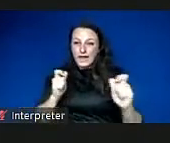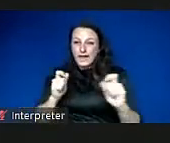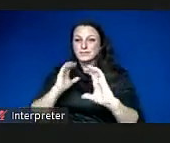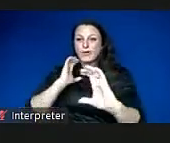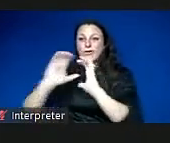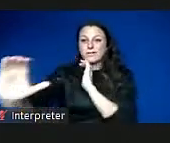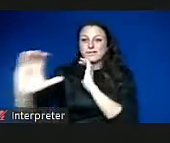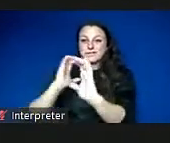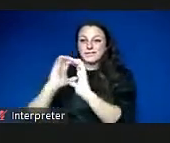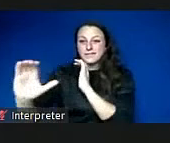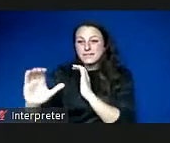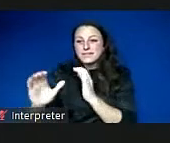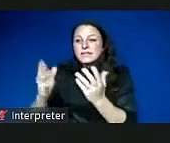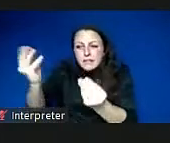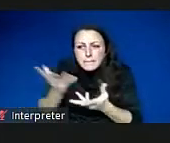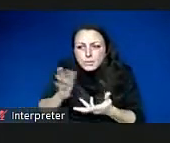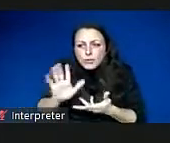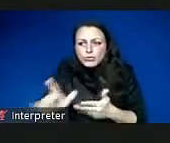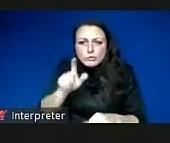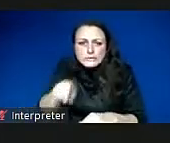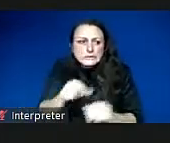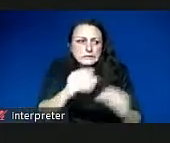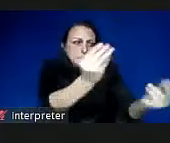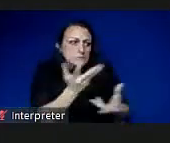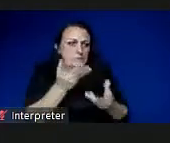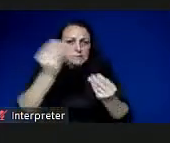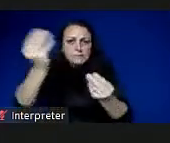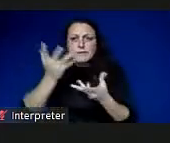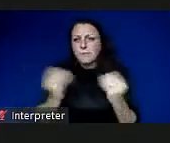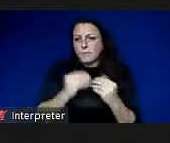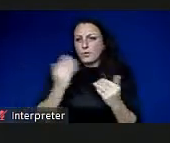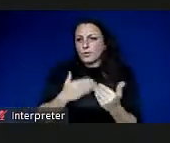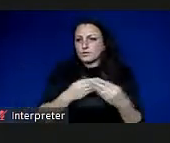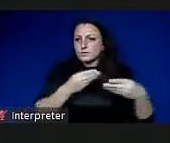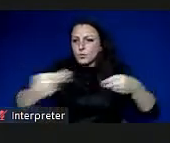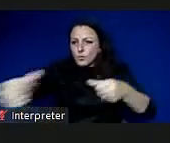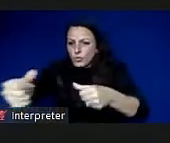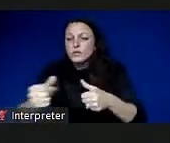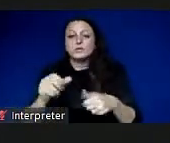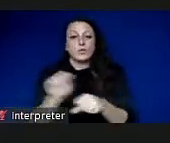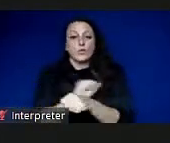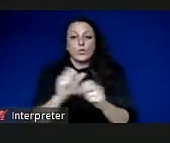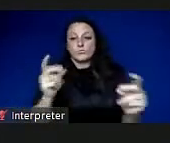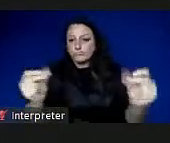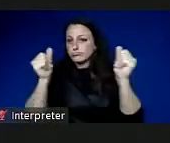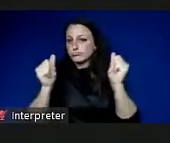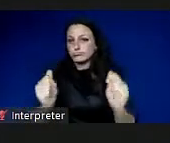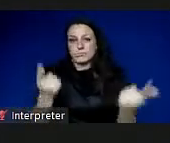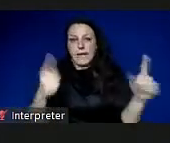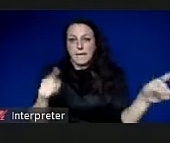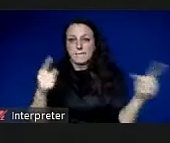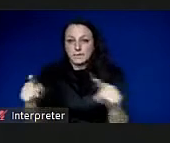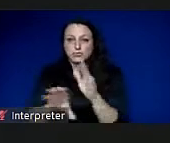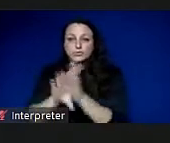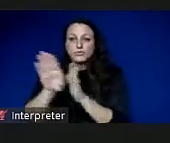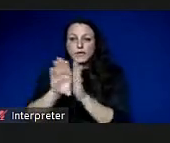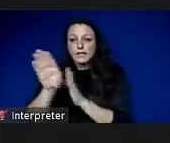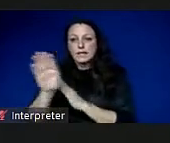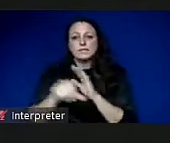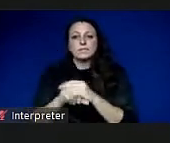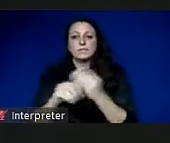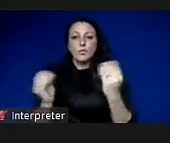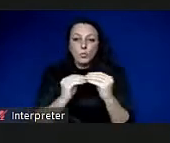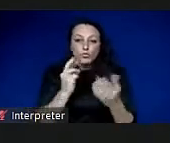particular environments. And so work began almost immediately on developing EM resource and some